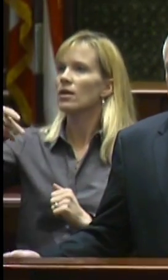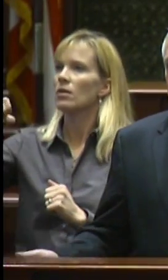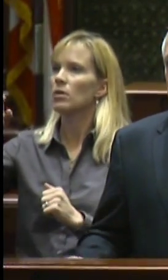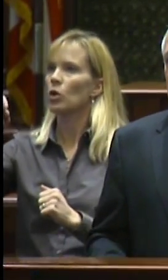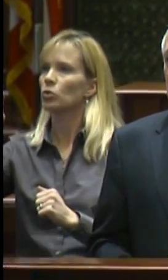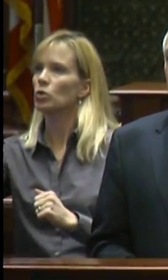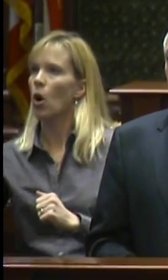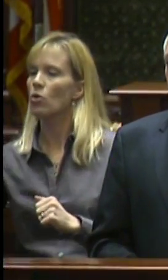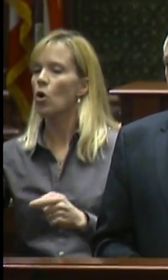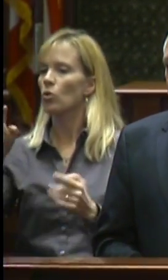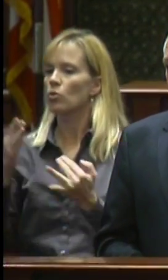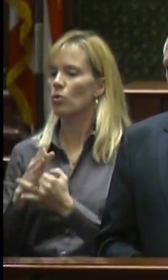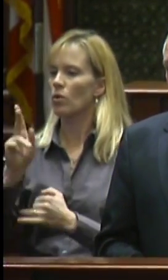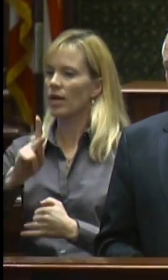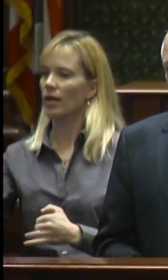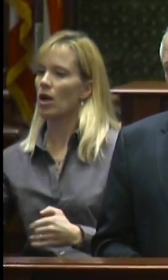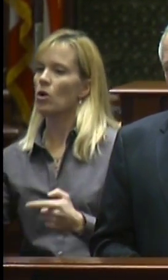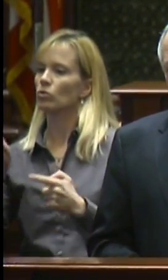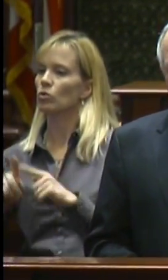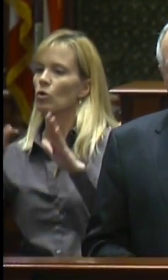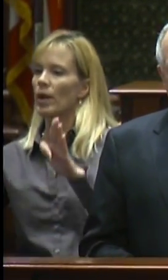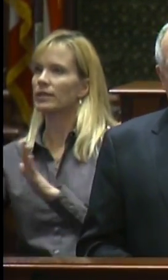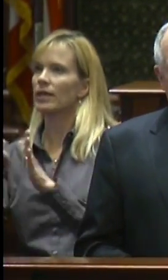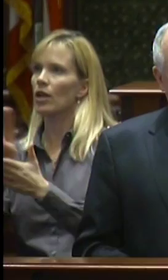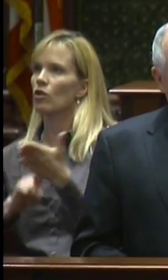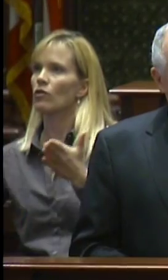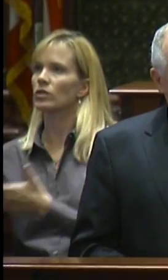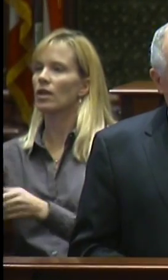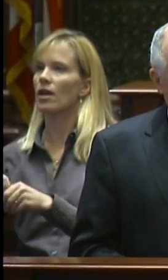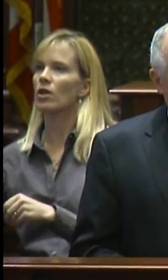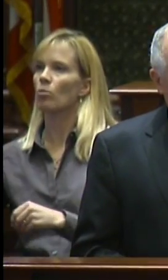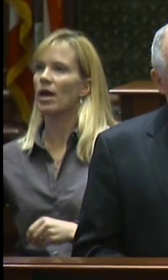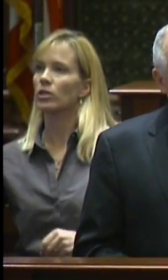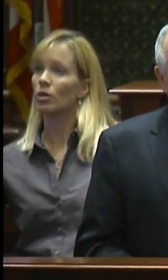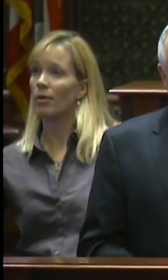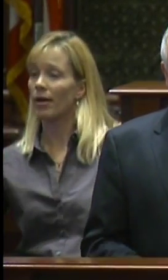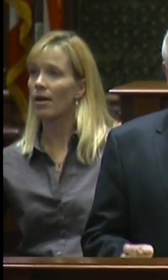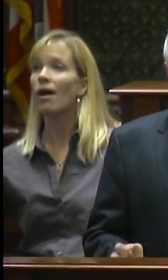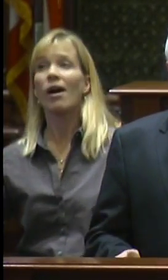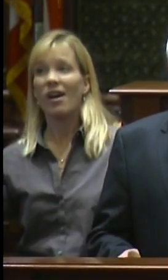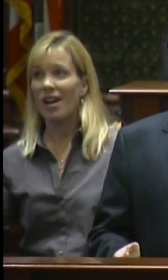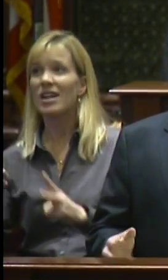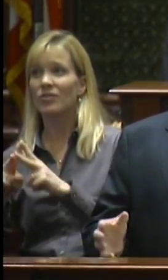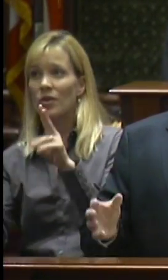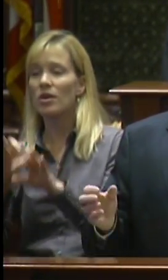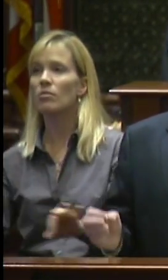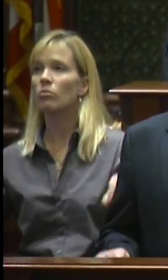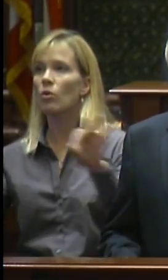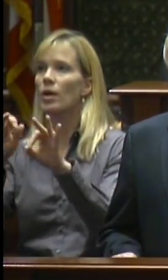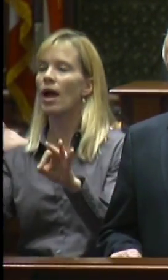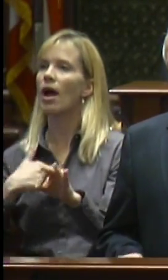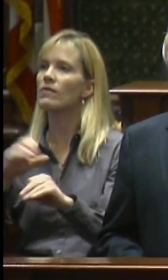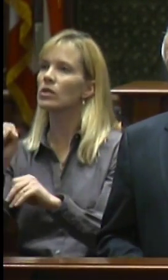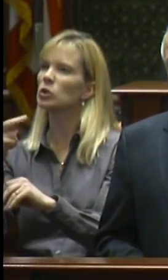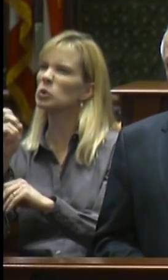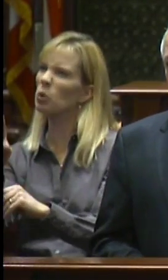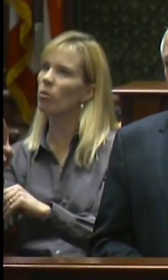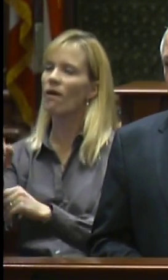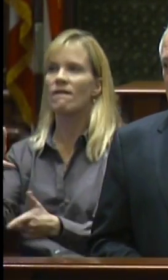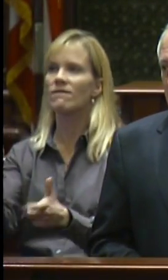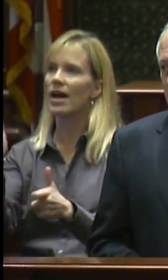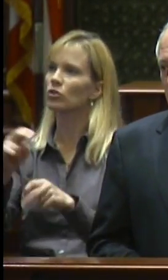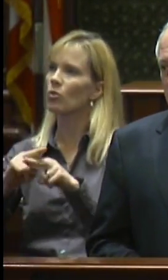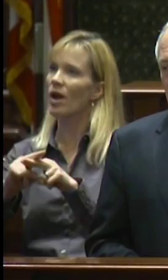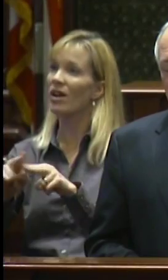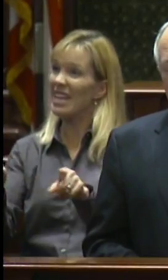through Kankakee, all the way to our great state university at Urbana-Champaign. It's very important that we have super fast rail, and even